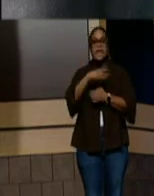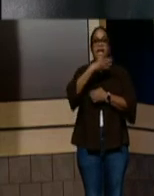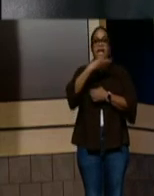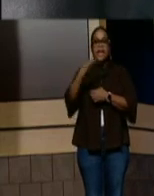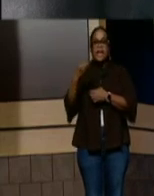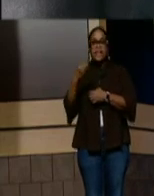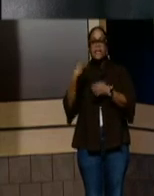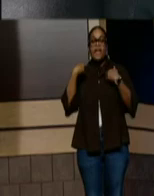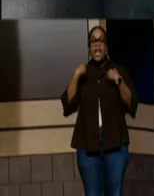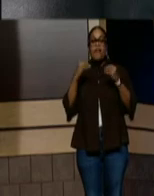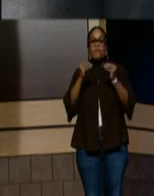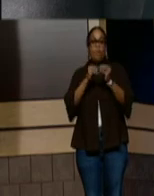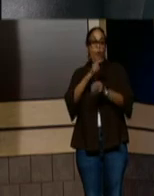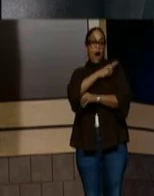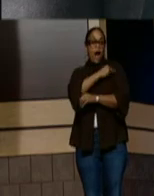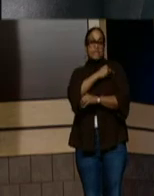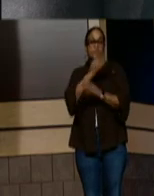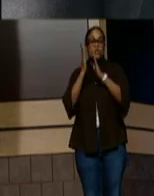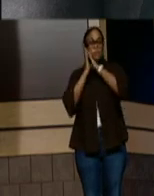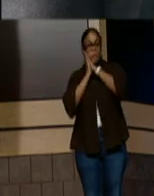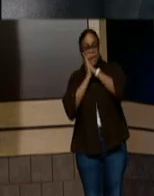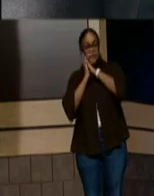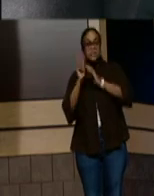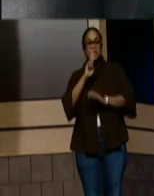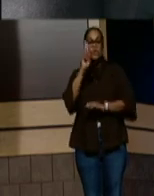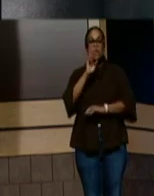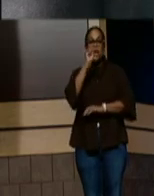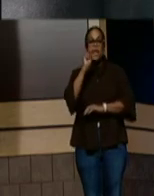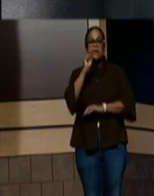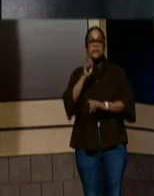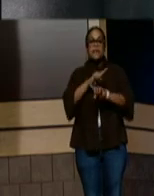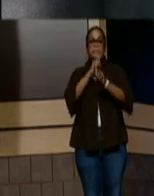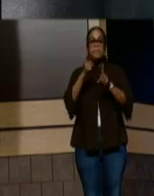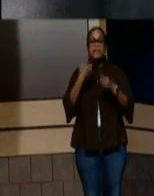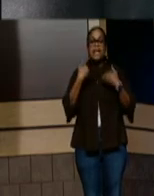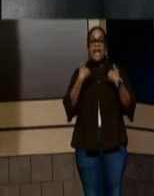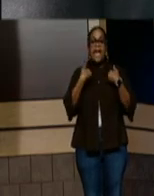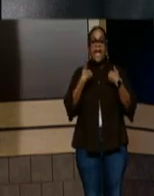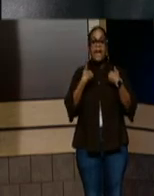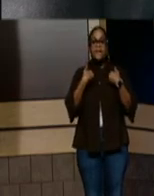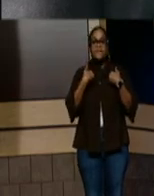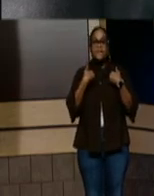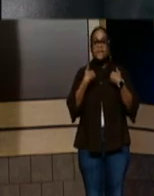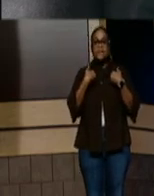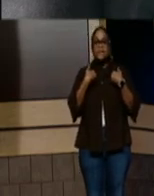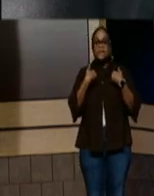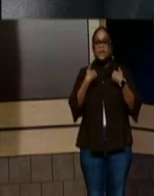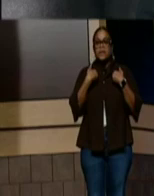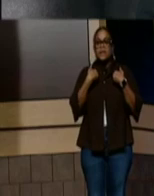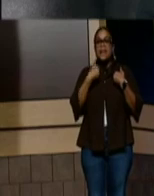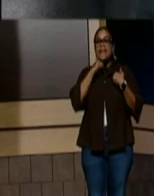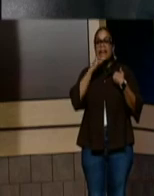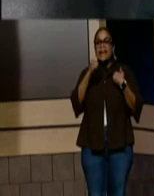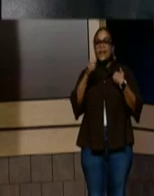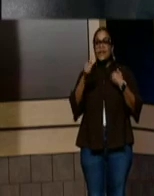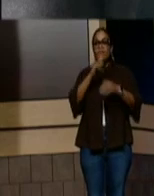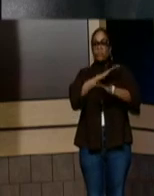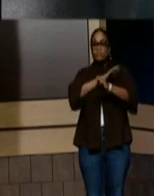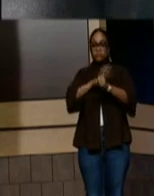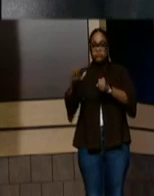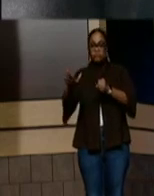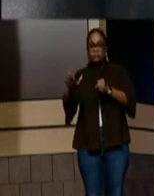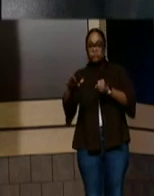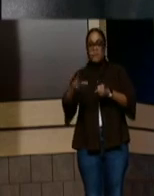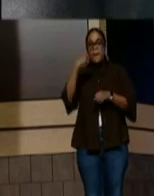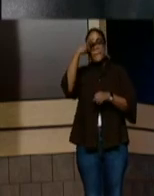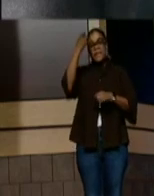per capita than the U.S., they have literally been overrun because the virus, it was passed so